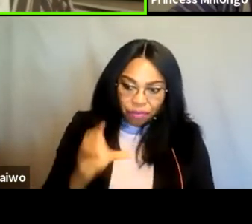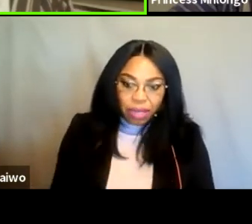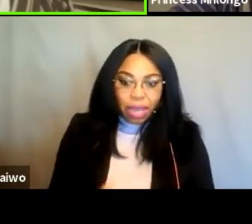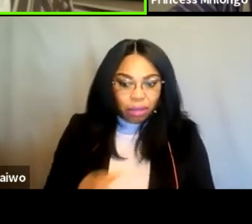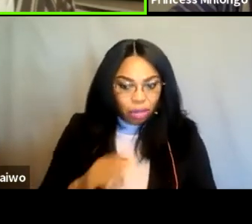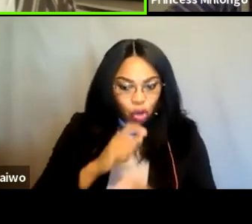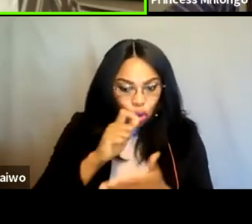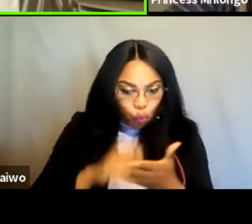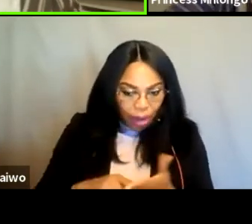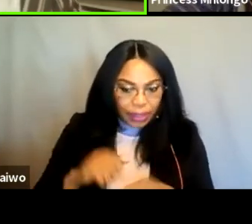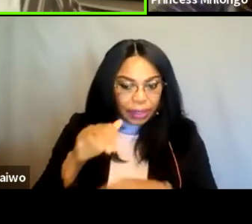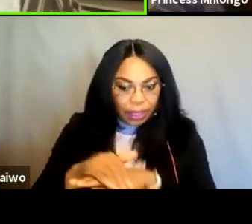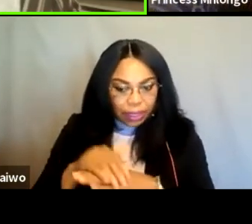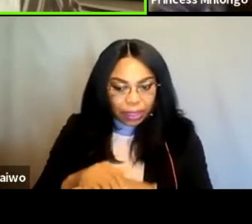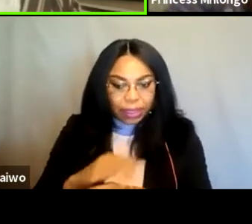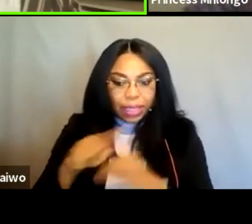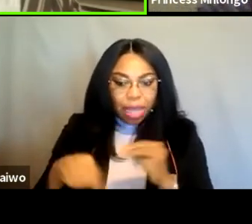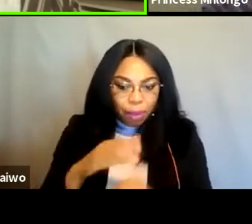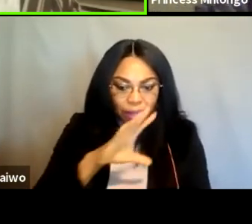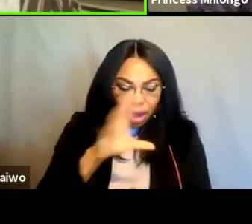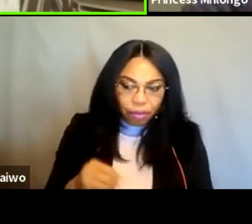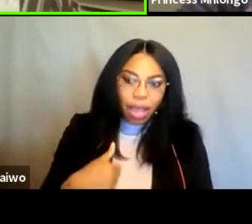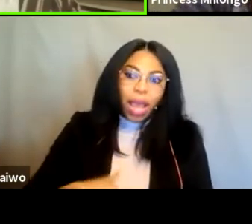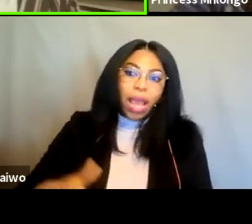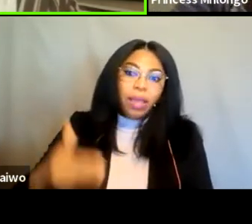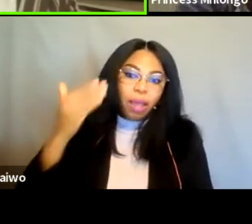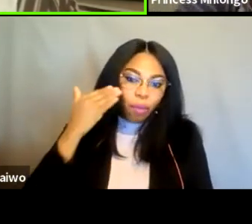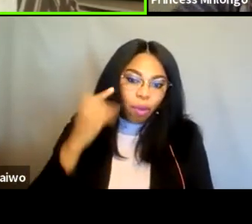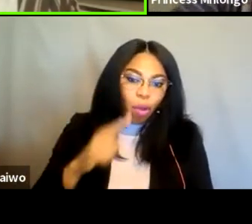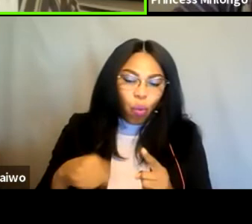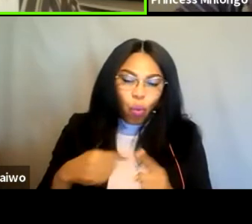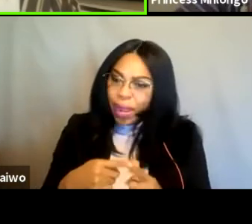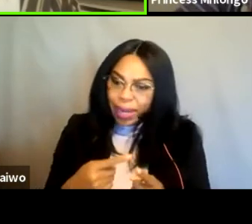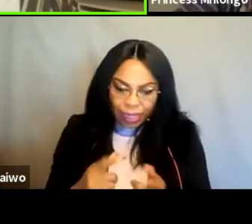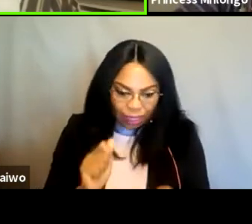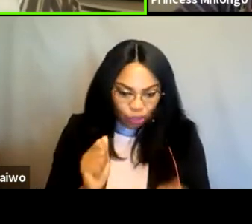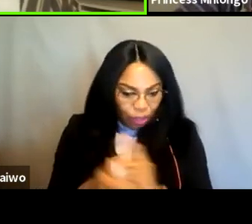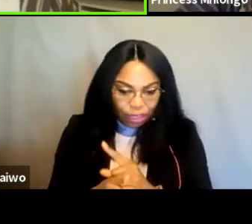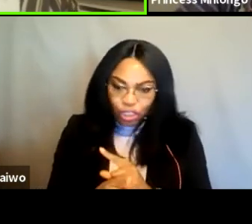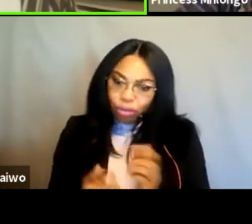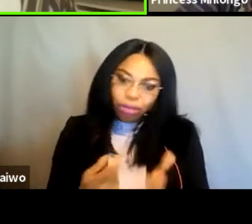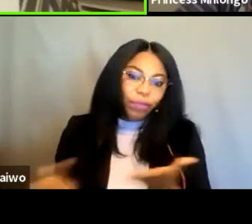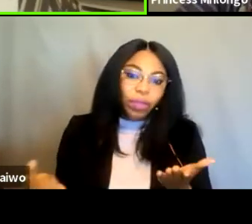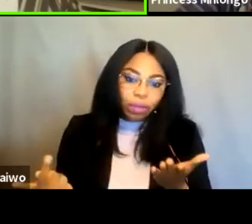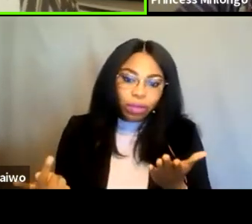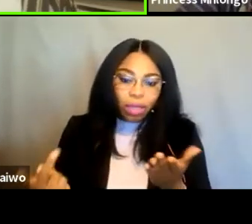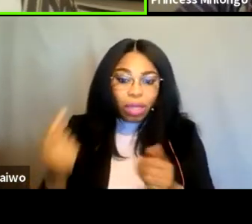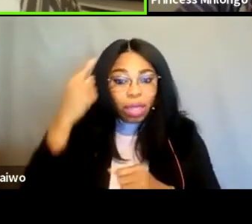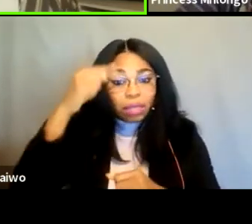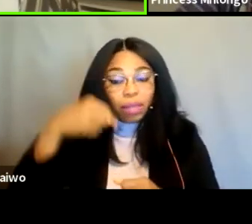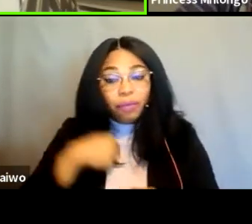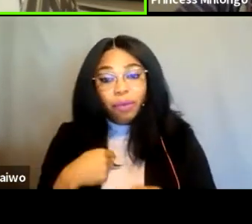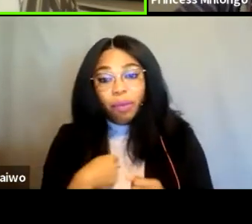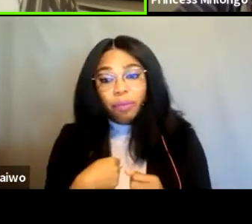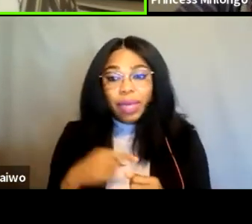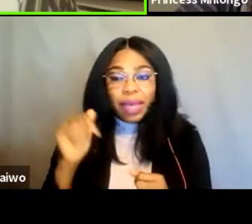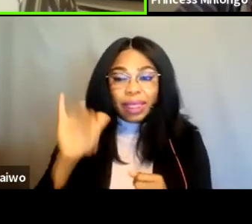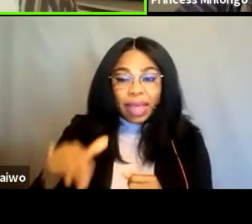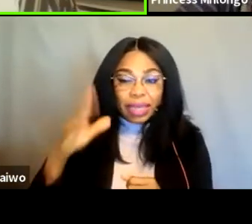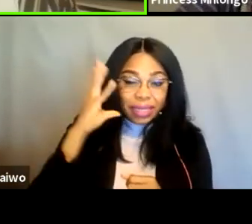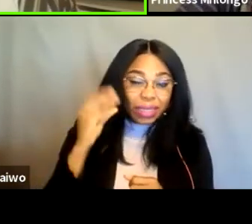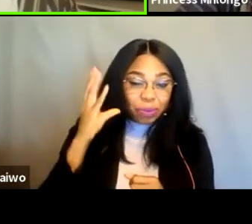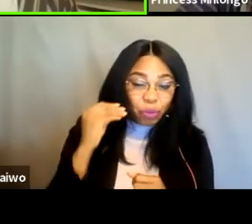about Africa, I'm very aware of the times when it just fails. And so for me, that kind of experience